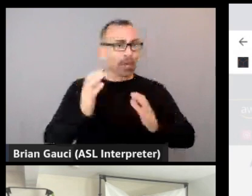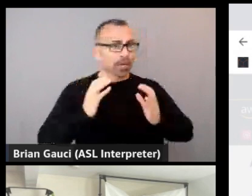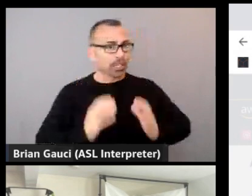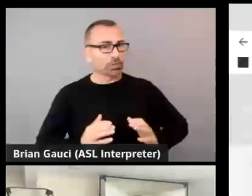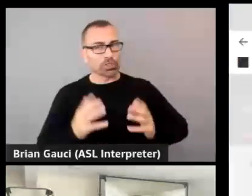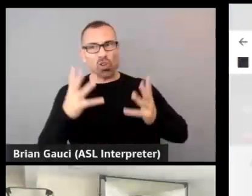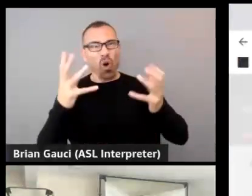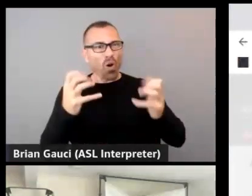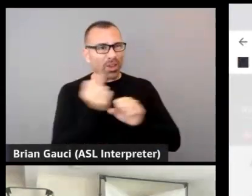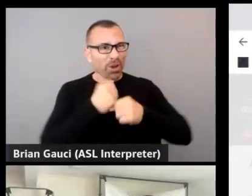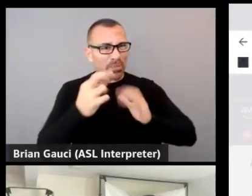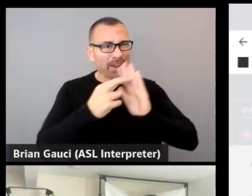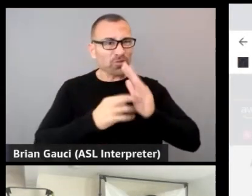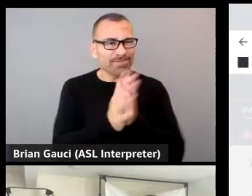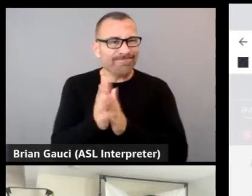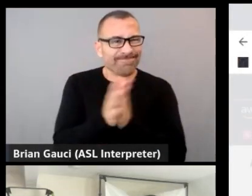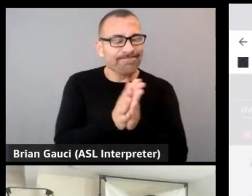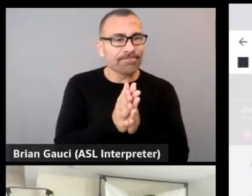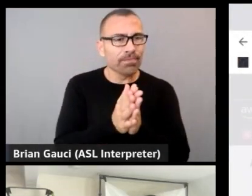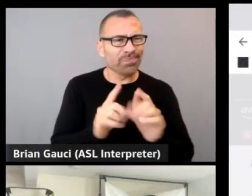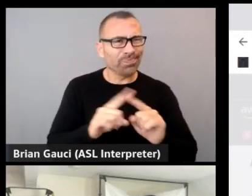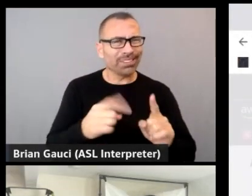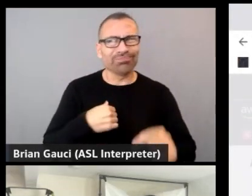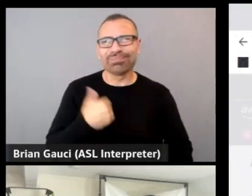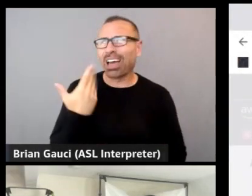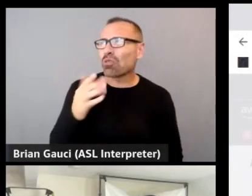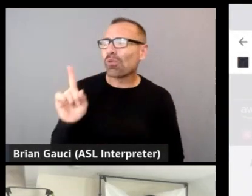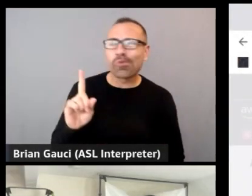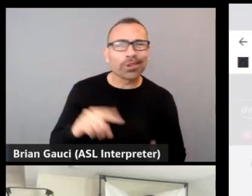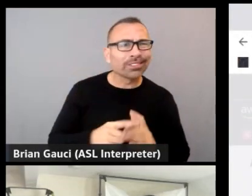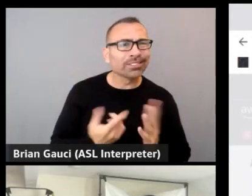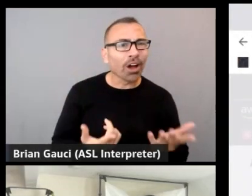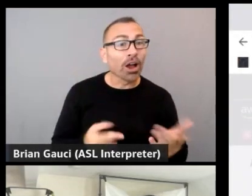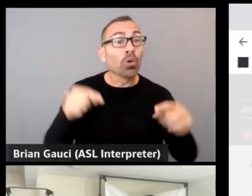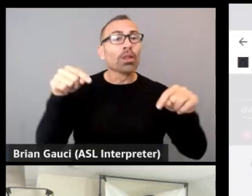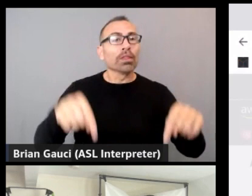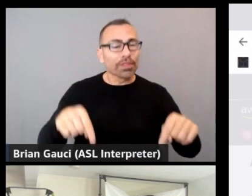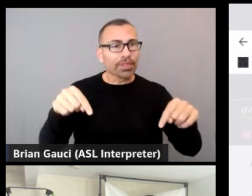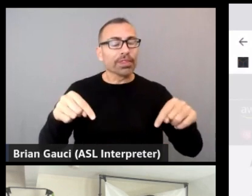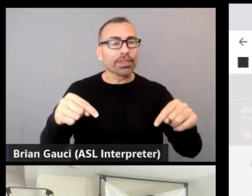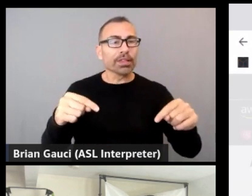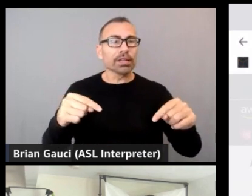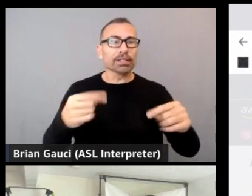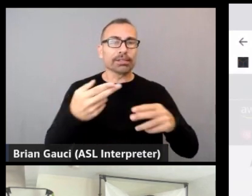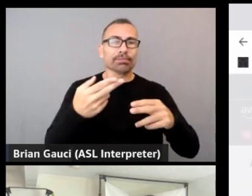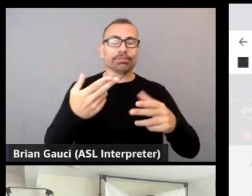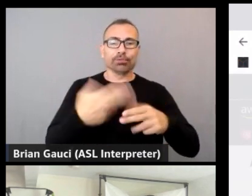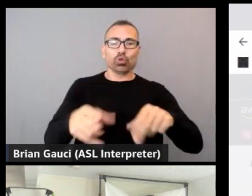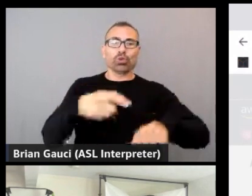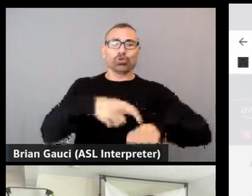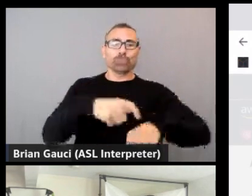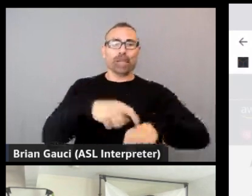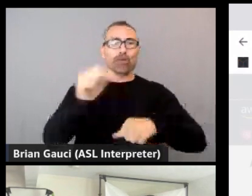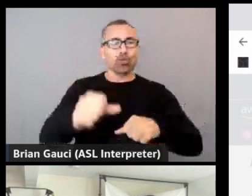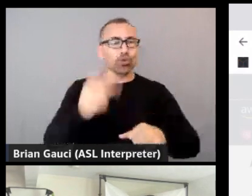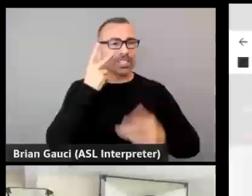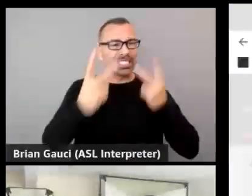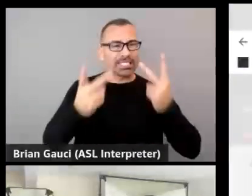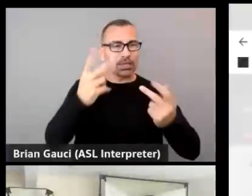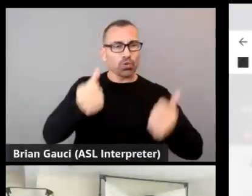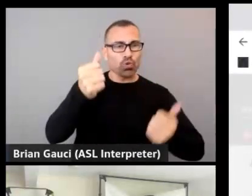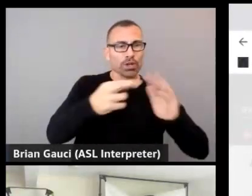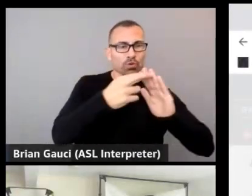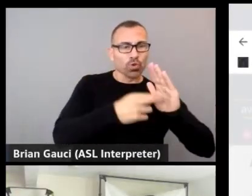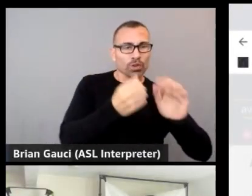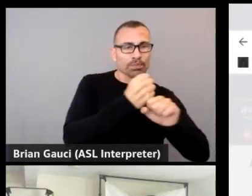start. And so this really cuts down the time in terms of exploring your data, figuring out what rules make sense and what don't. So for example, I can insert,